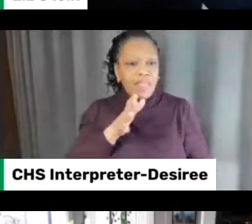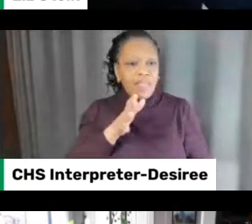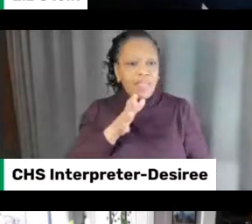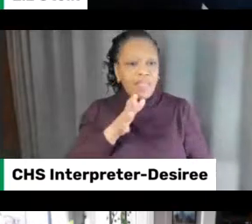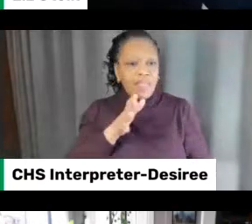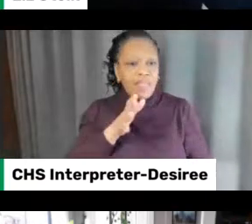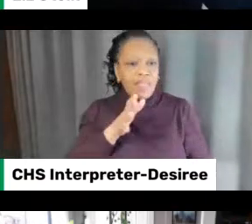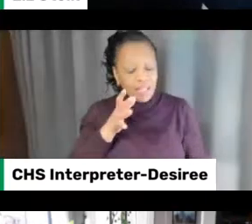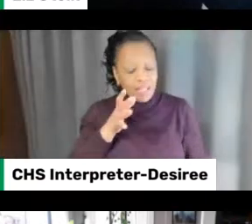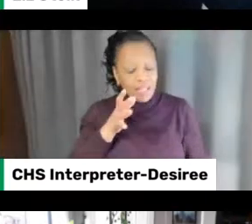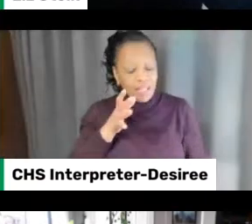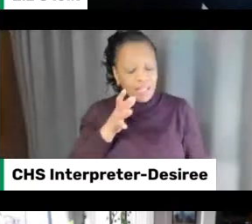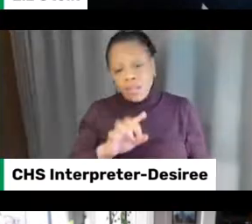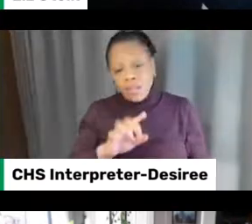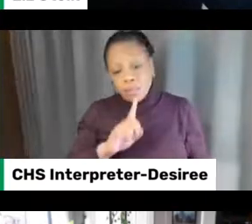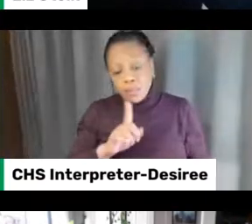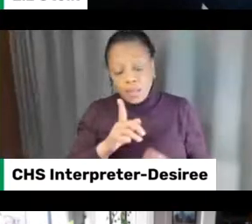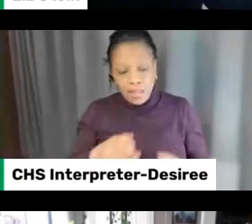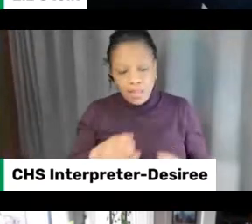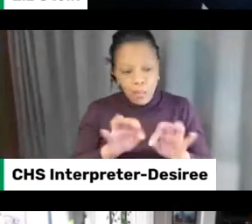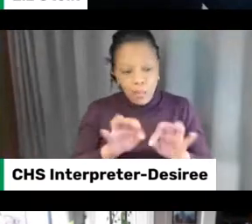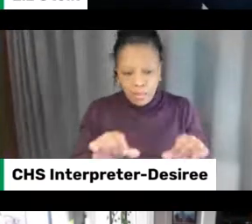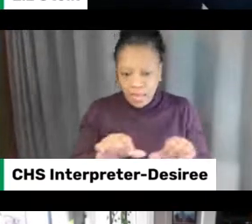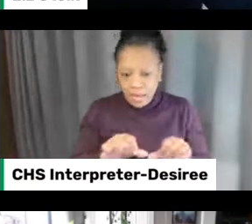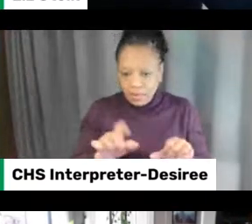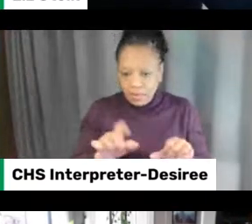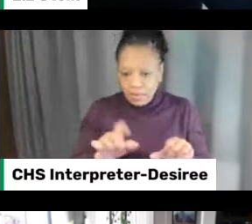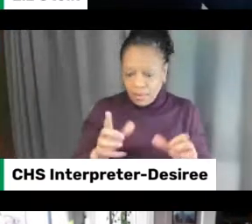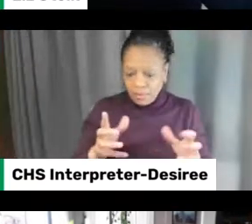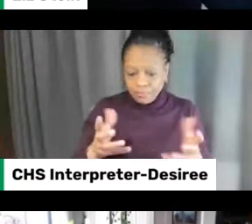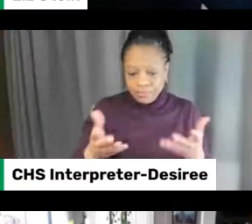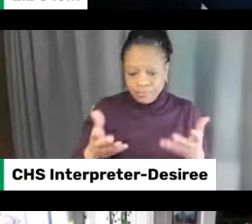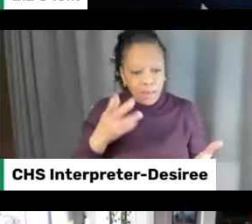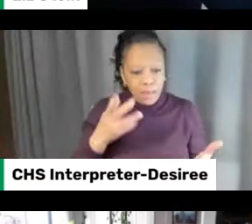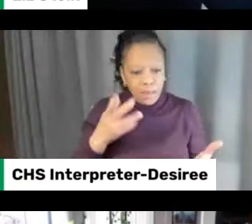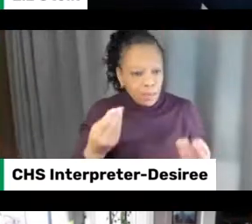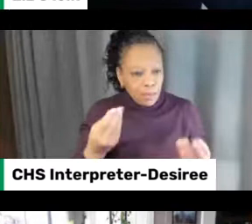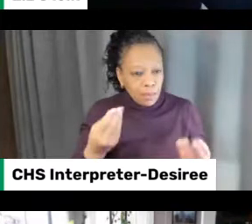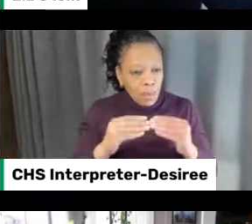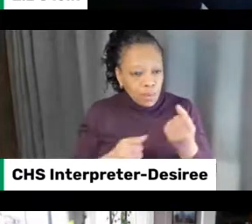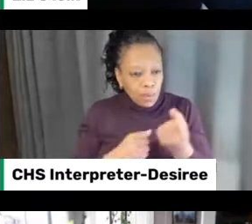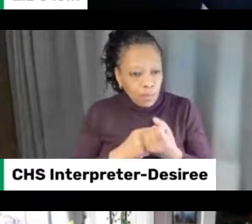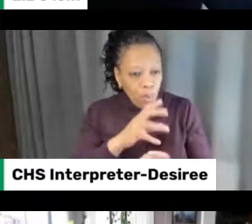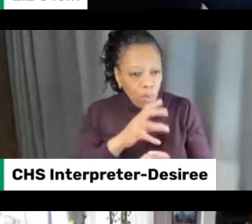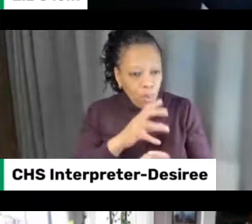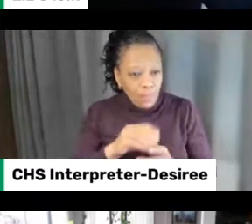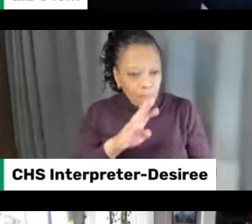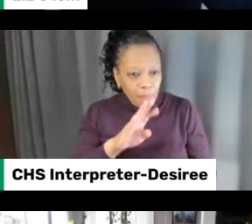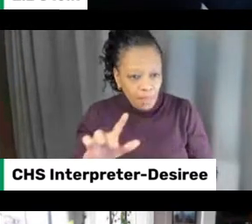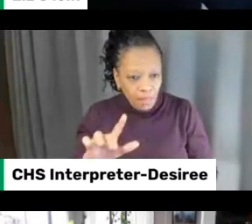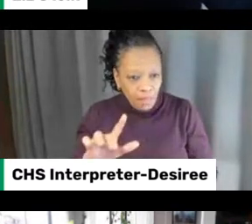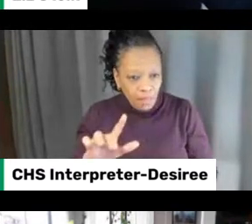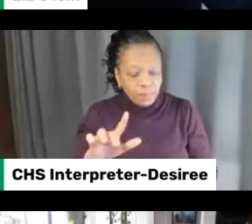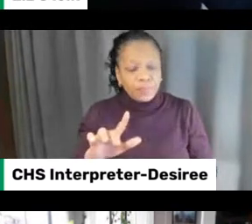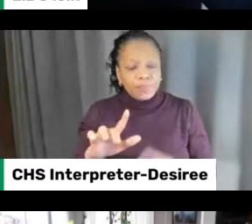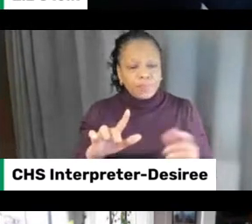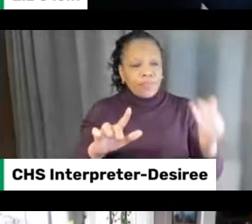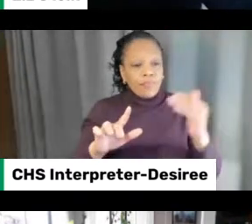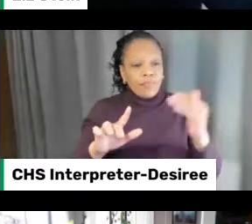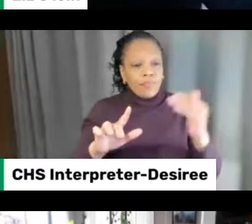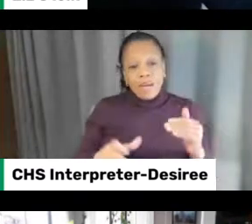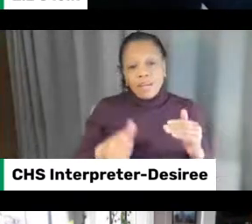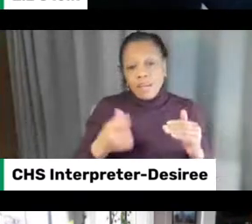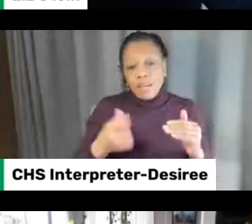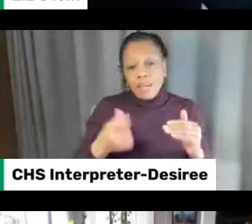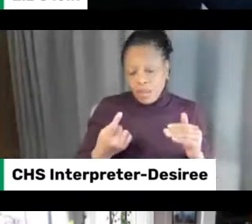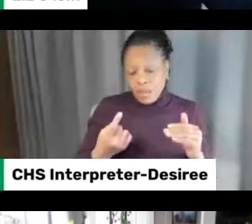important area where we want to see more support in the Farm Bill. Another, and that's critical and really exciting,